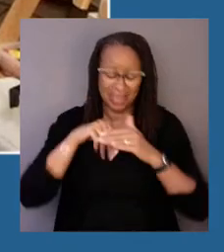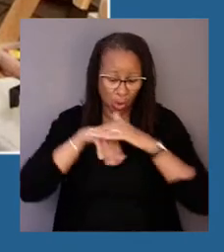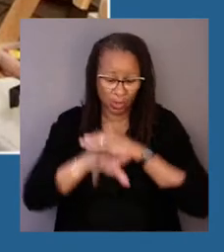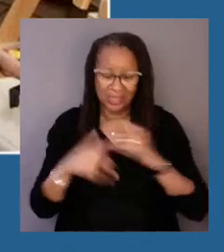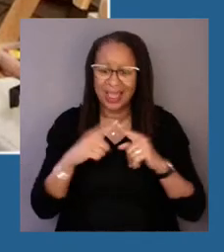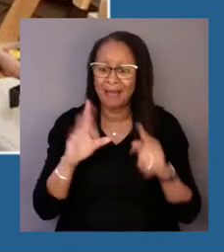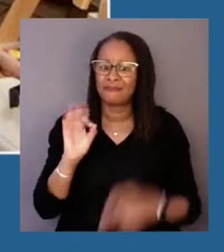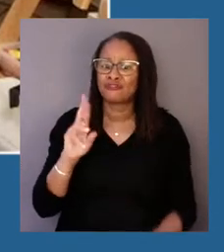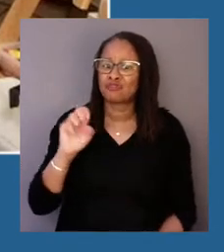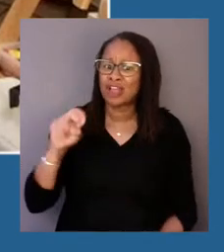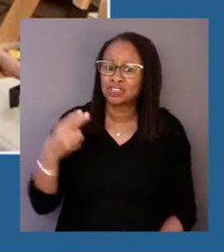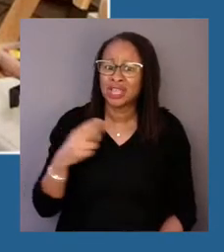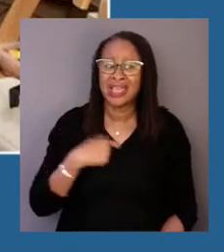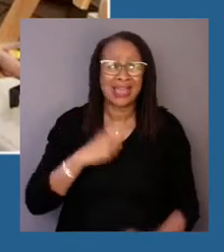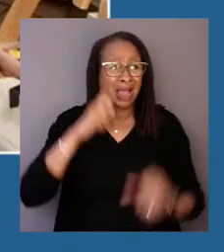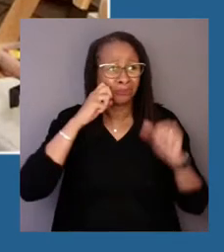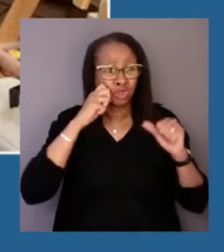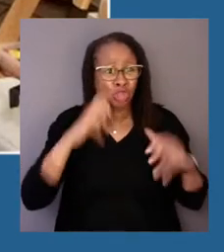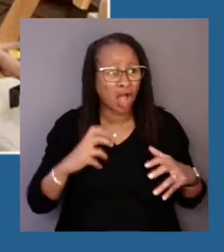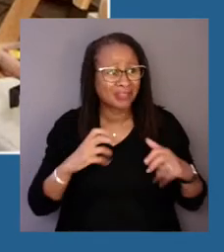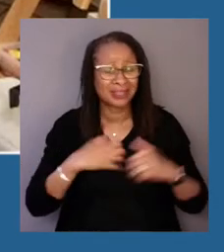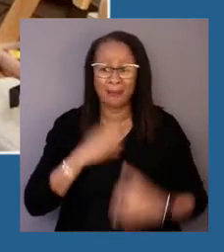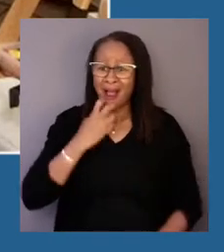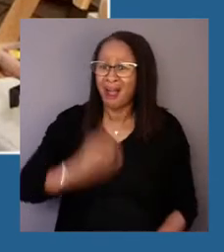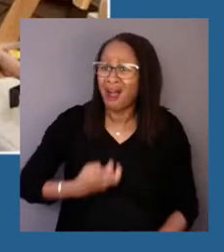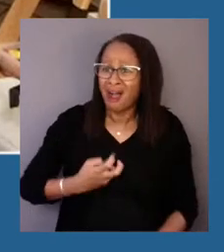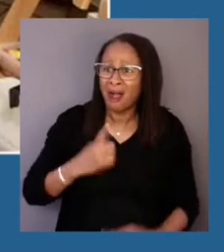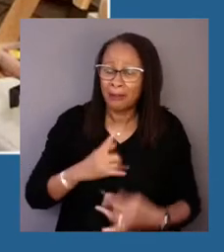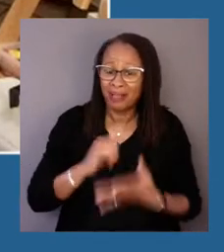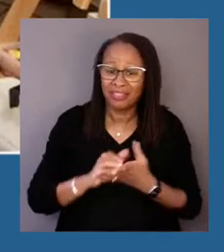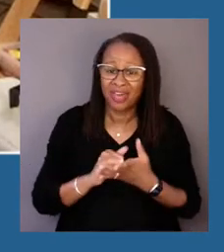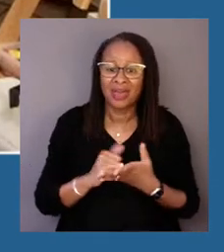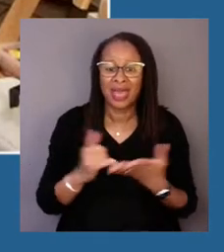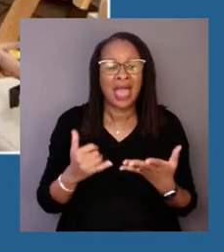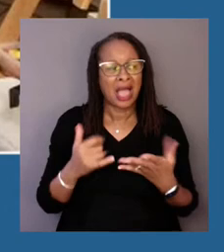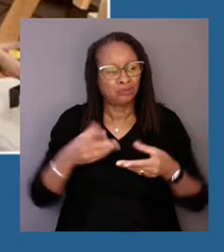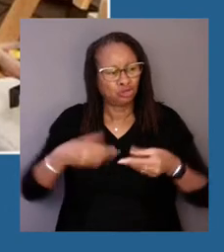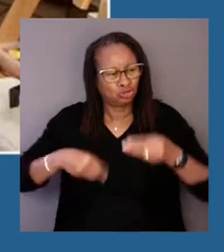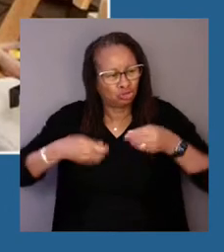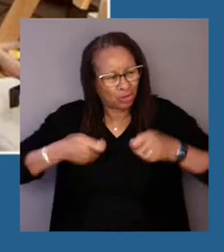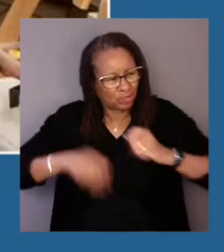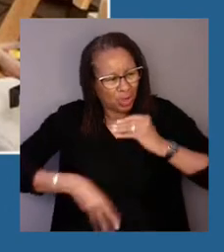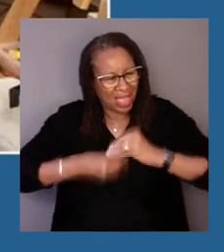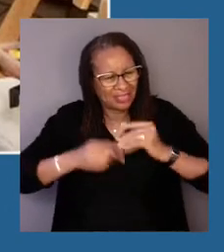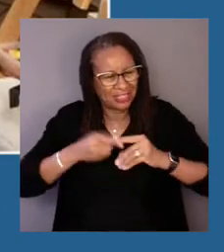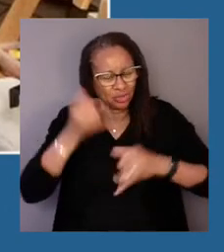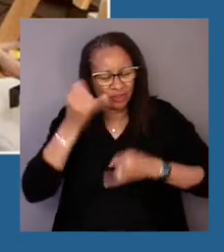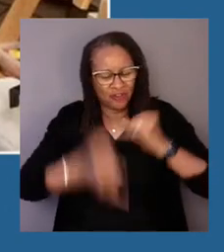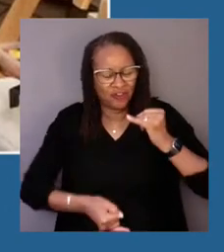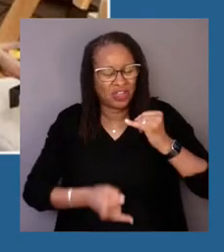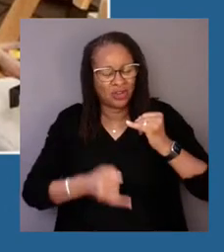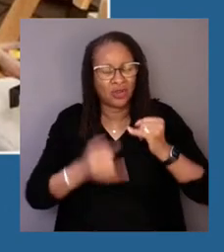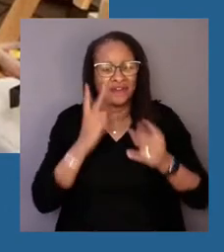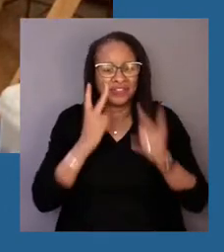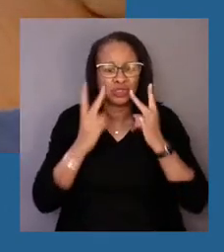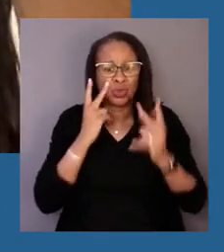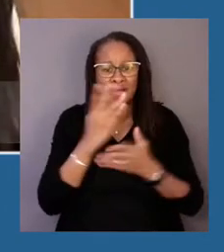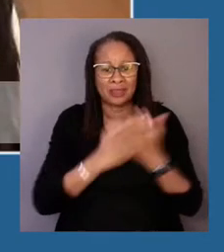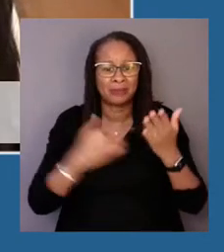incredulity and that shock, I'm trying to then put that into the final visual element that we kind of come up with together.